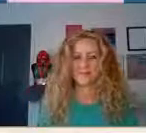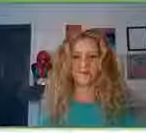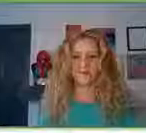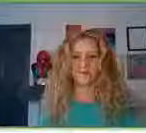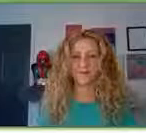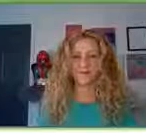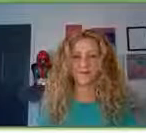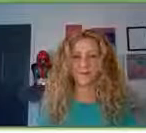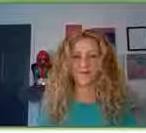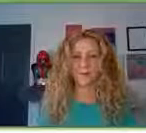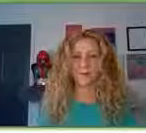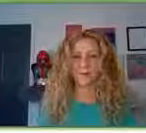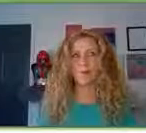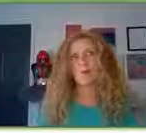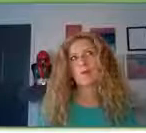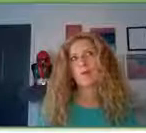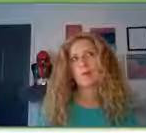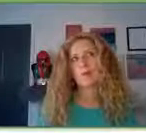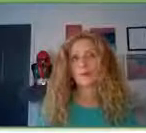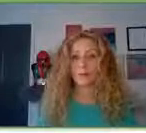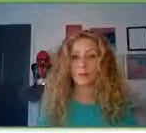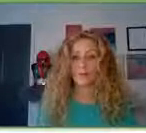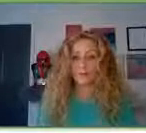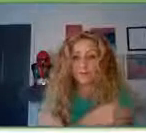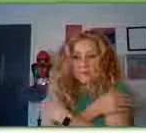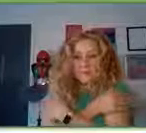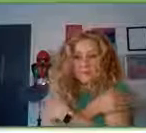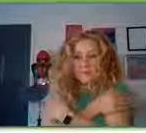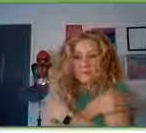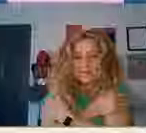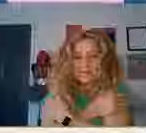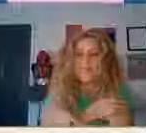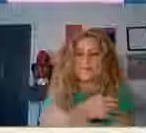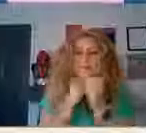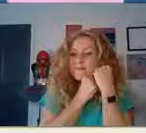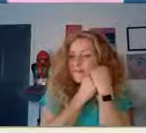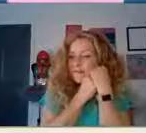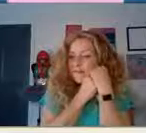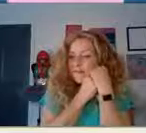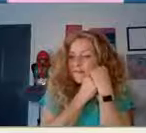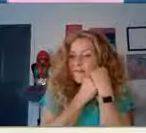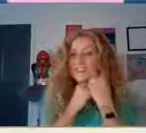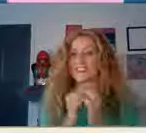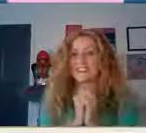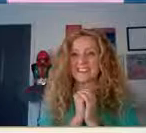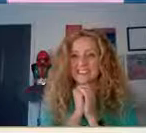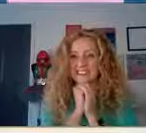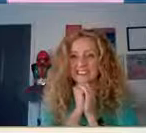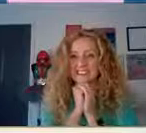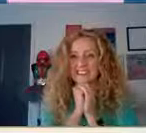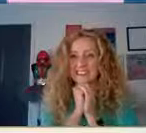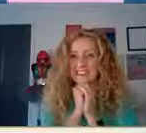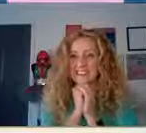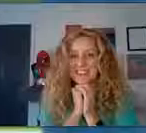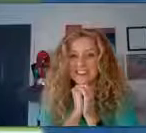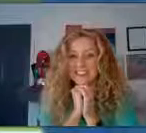one! It's warm, cuddly, and feels so comfy! Friends, what do you think Shine's talking